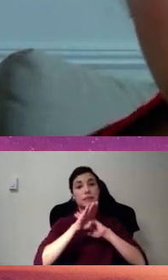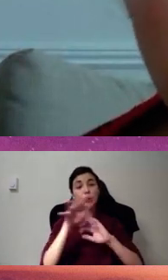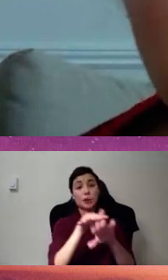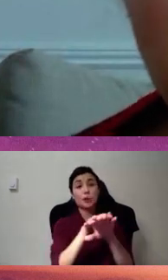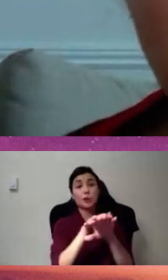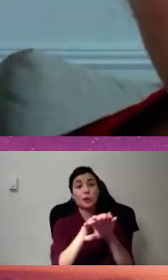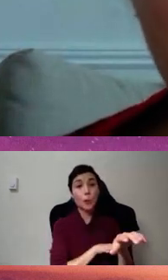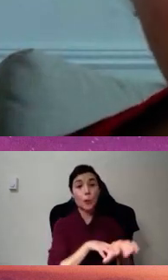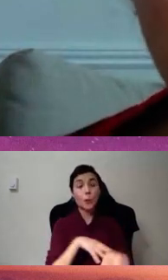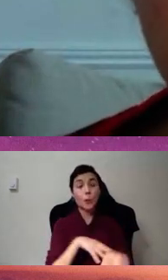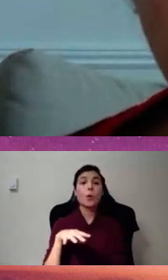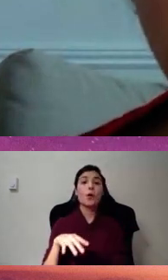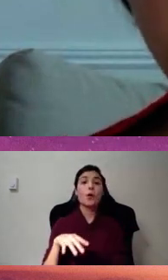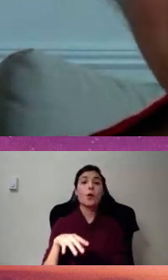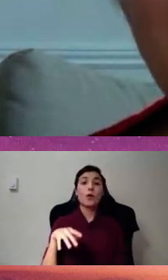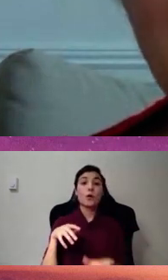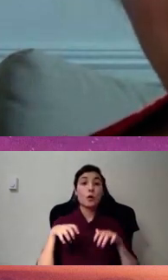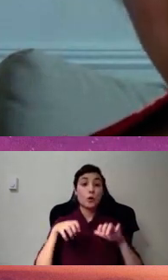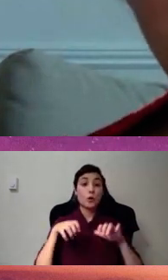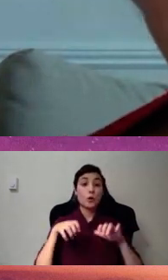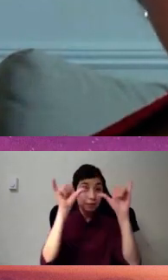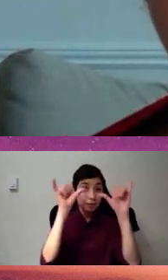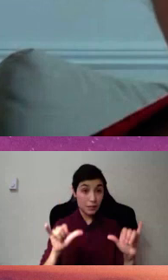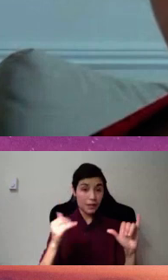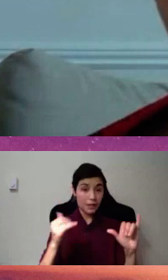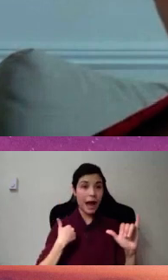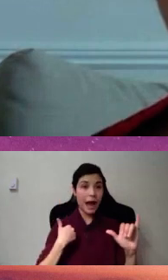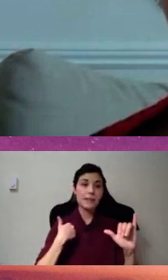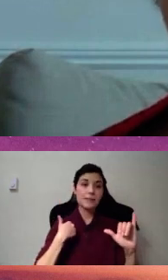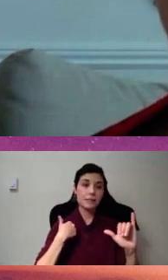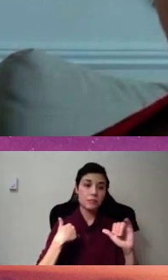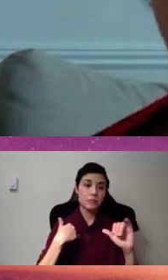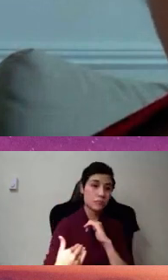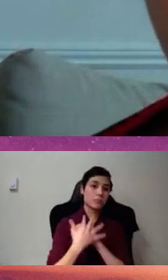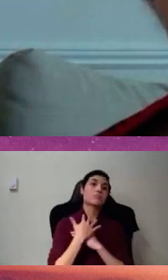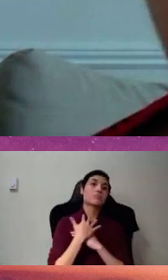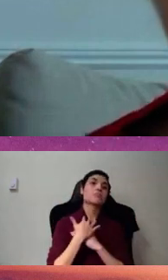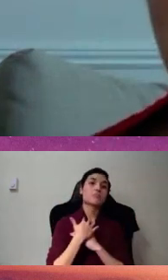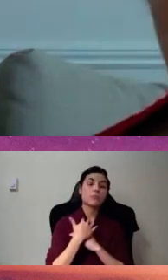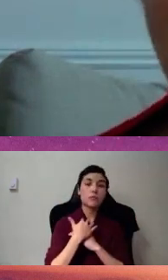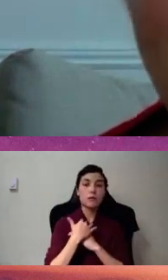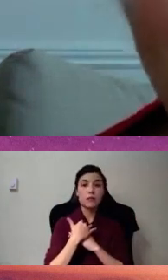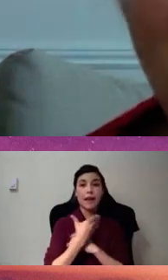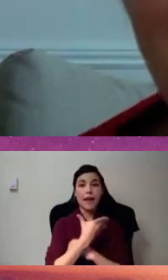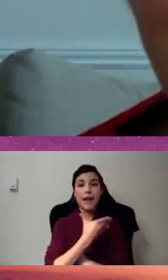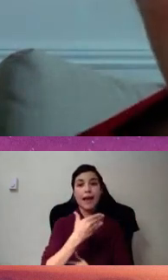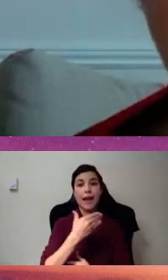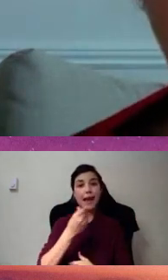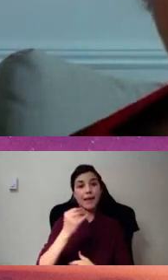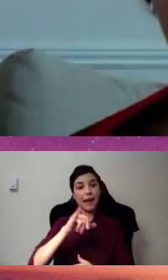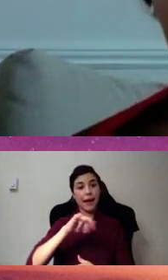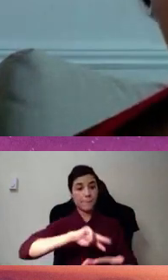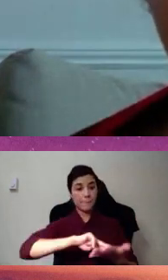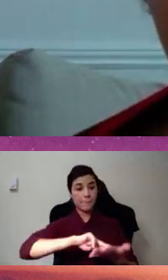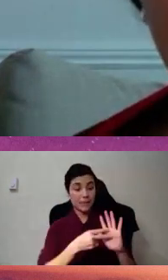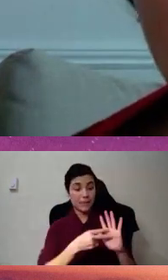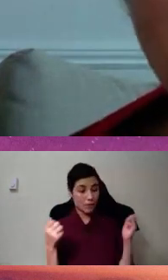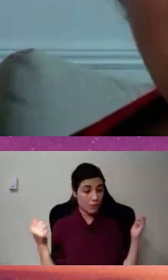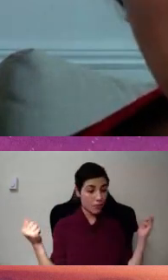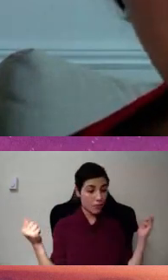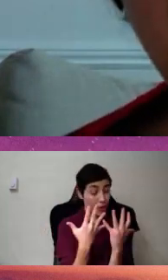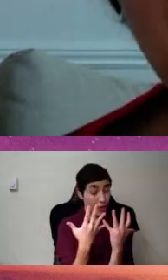own Indigenous people, and so ignorance and fear are alive and well. We confront it every day. As